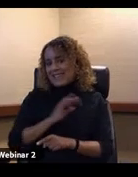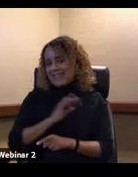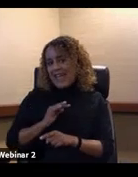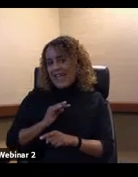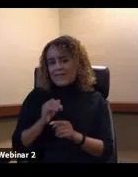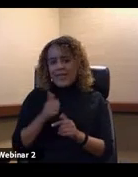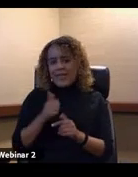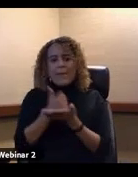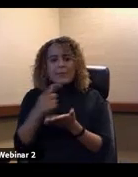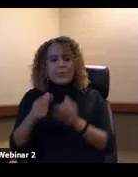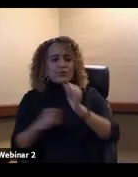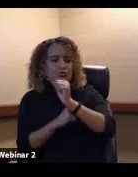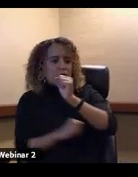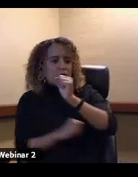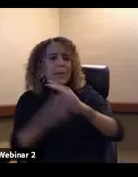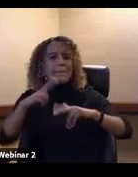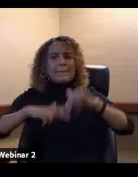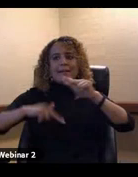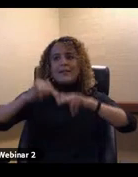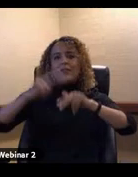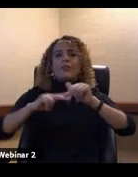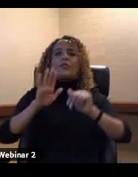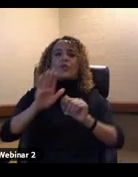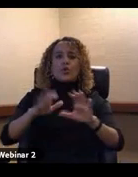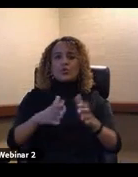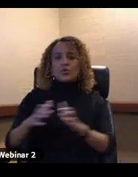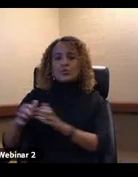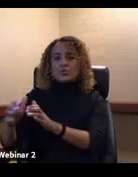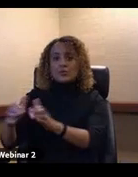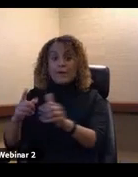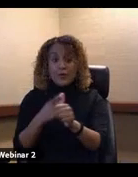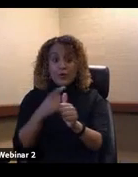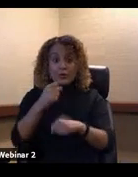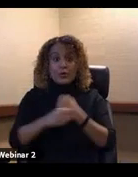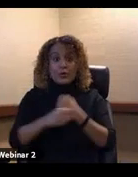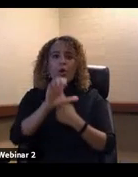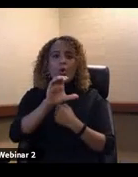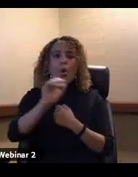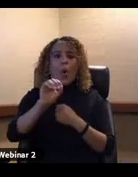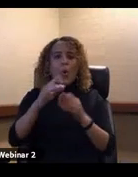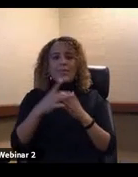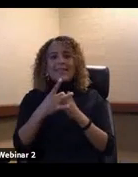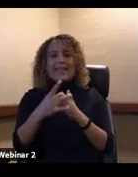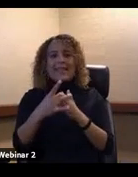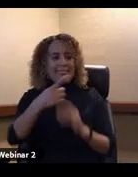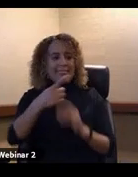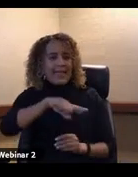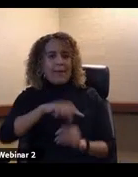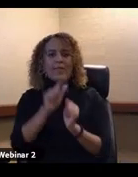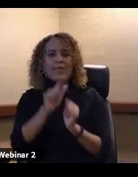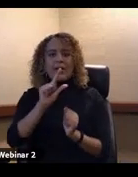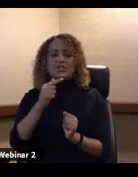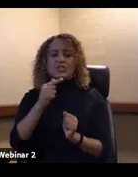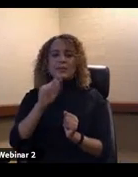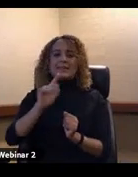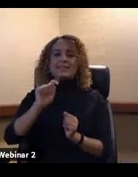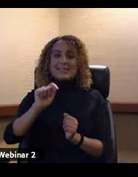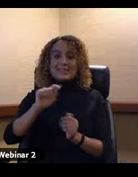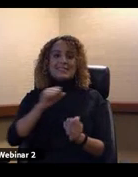They helped them develop the structure and content for those groups, and for the first year, they co-led them with the LGBT center